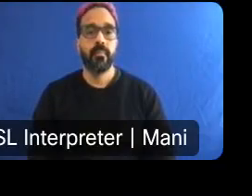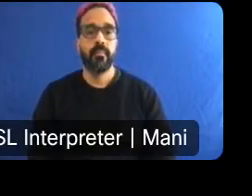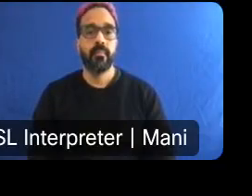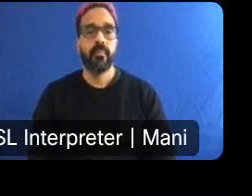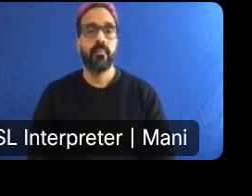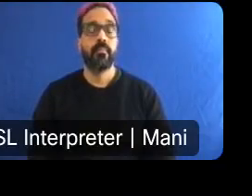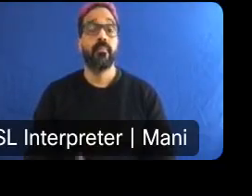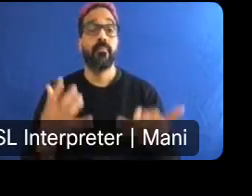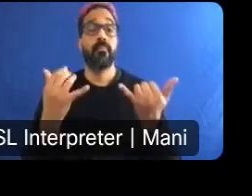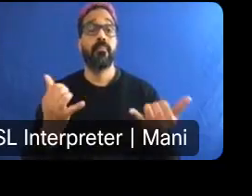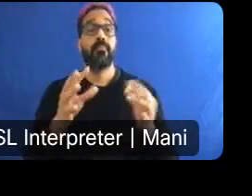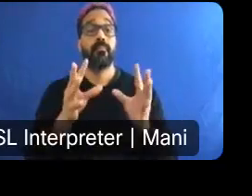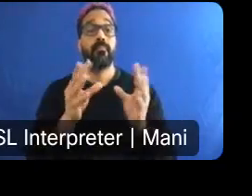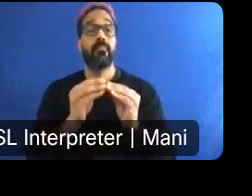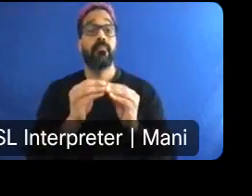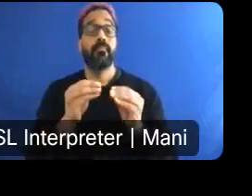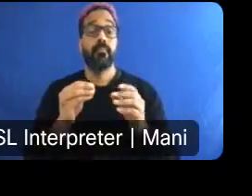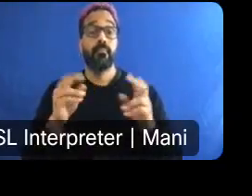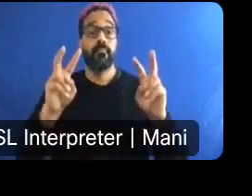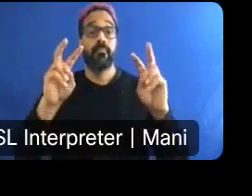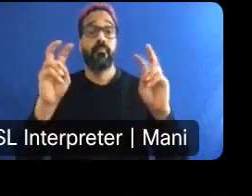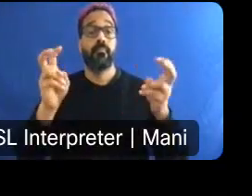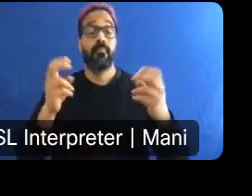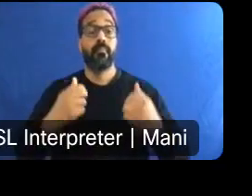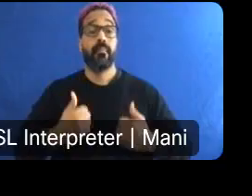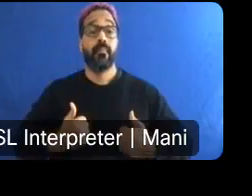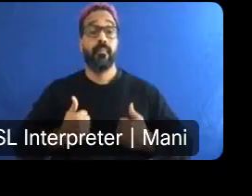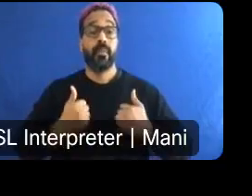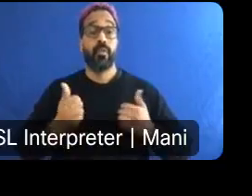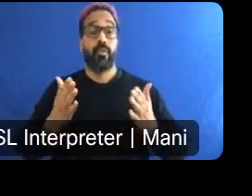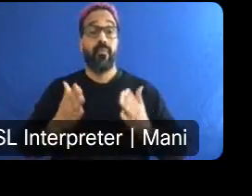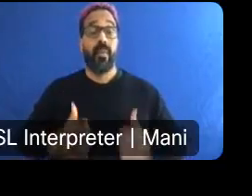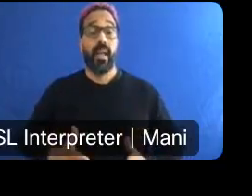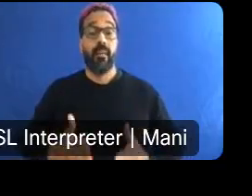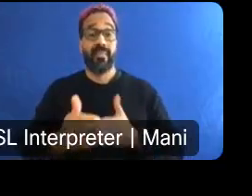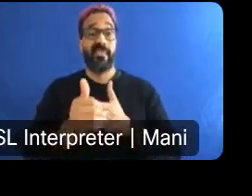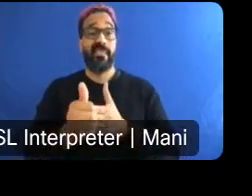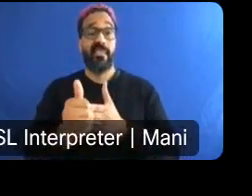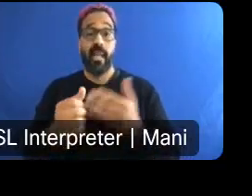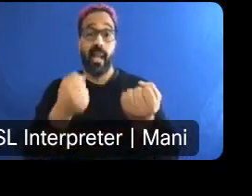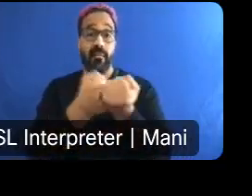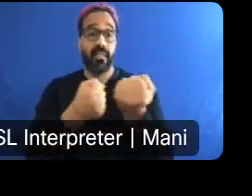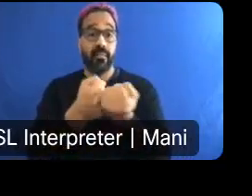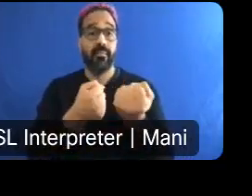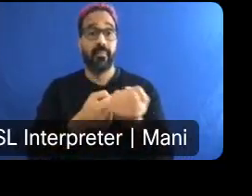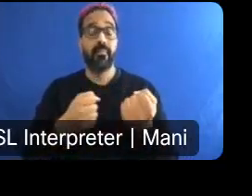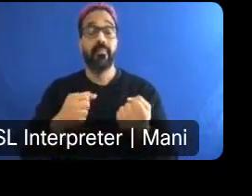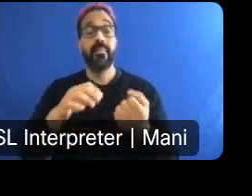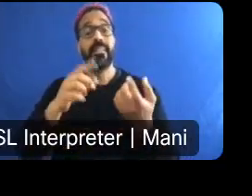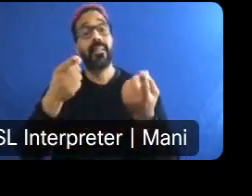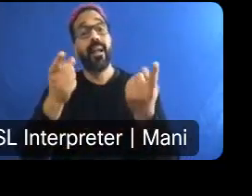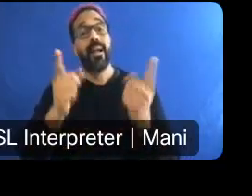Today's webinar is Survivor-Driven Advocacy at the intersection of partner-inflicted brain